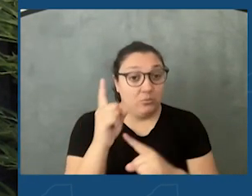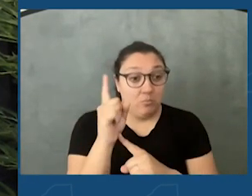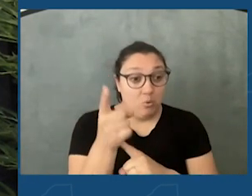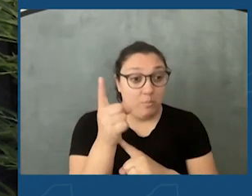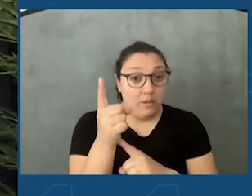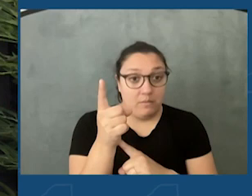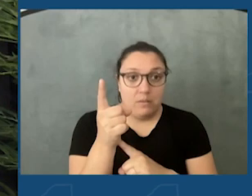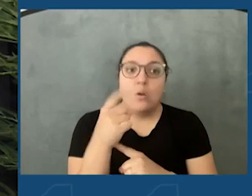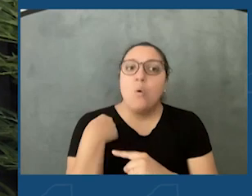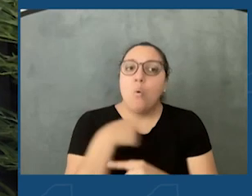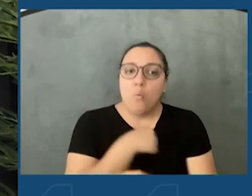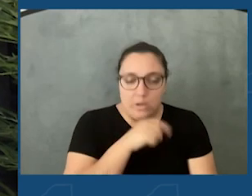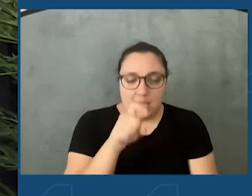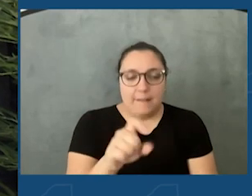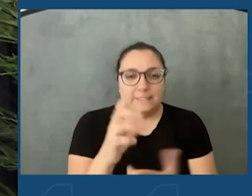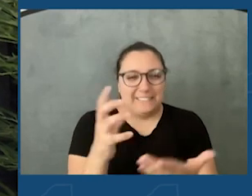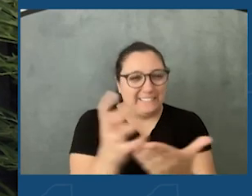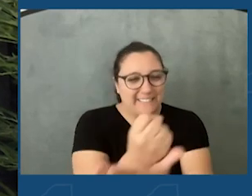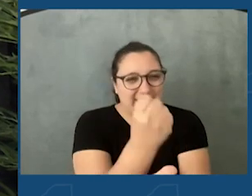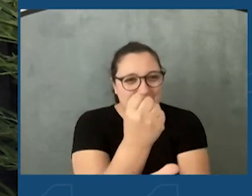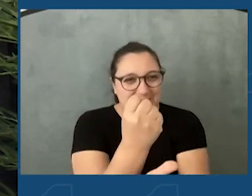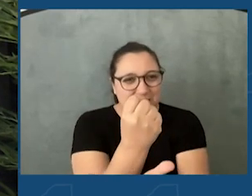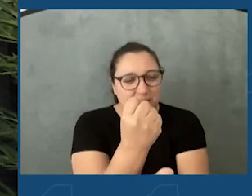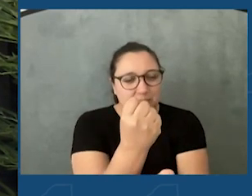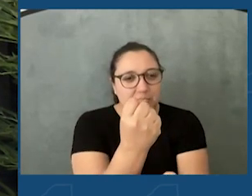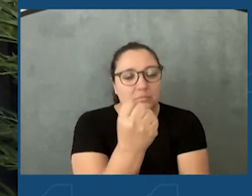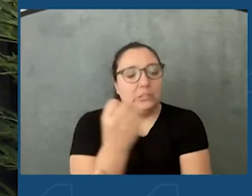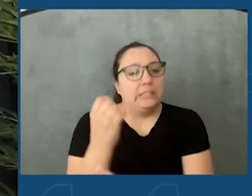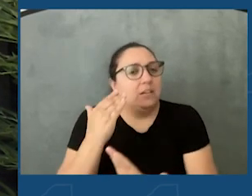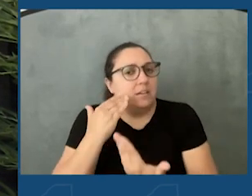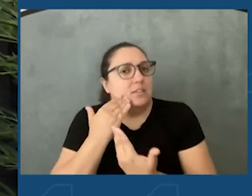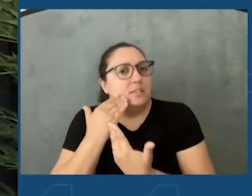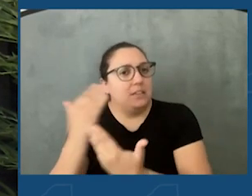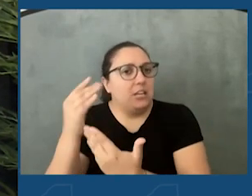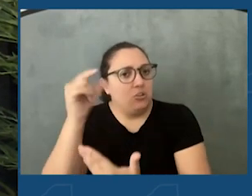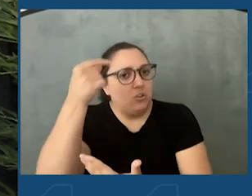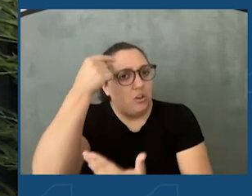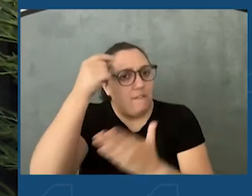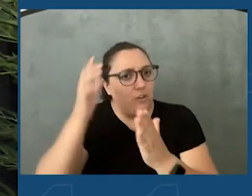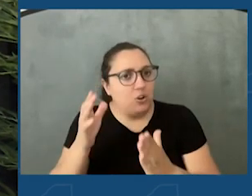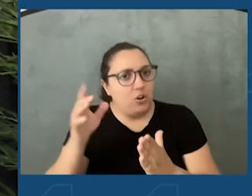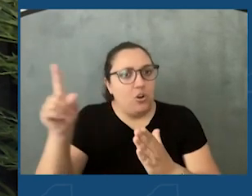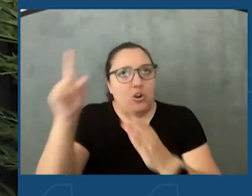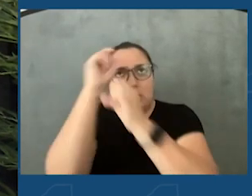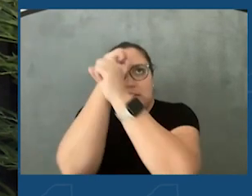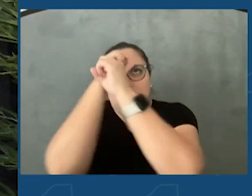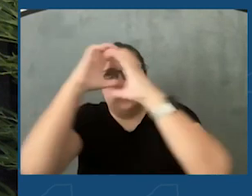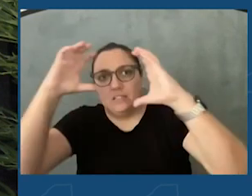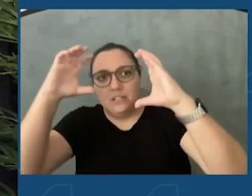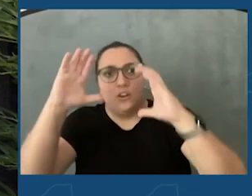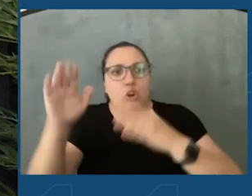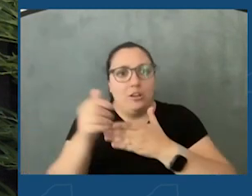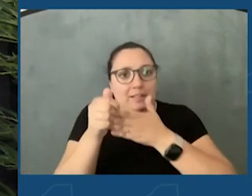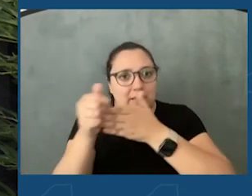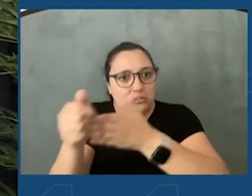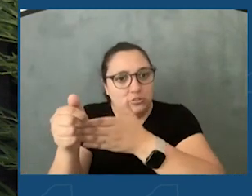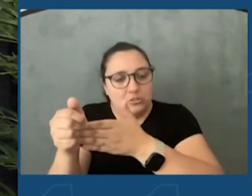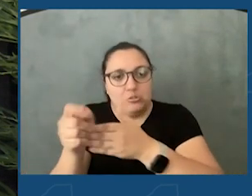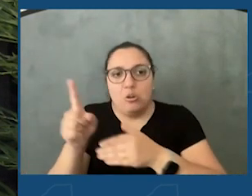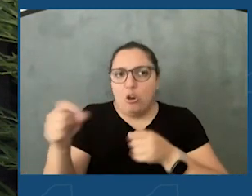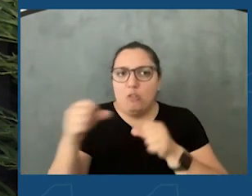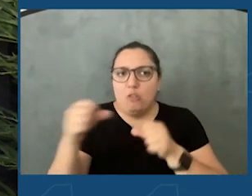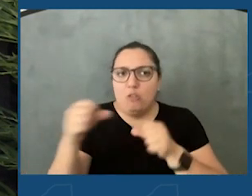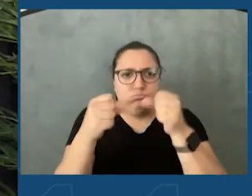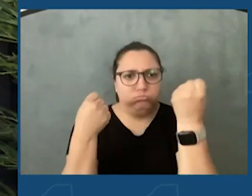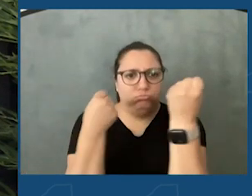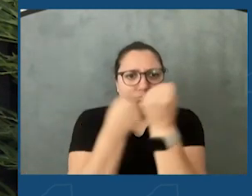to seize it. I want to thank the governor for her vision and leadership and for her unwavering support for Ulster